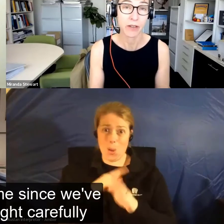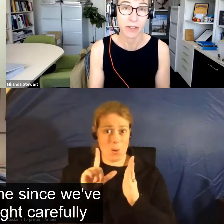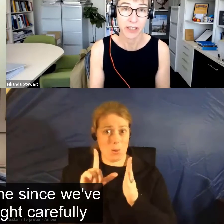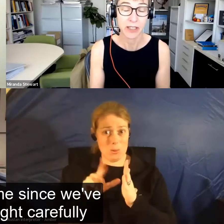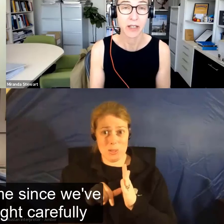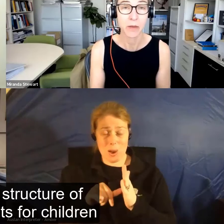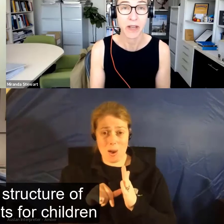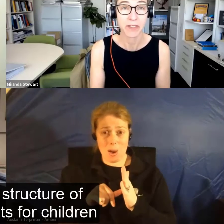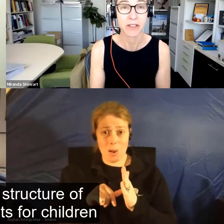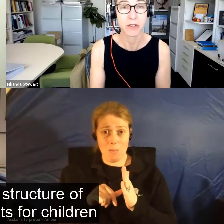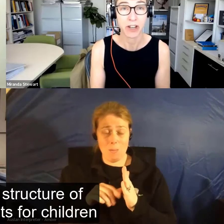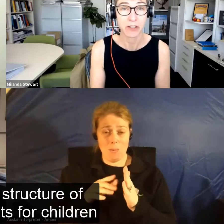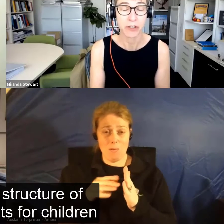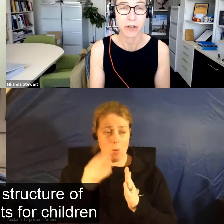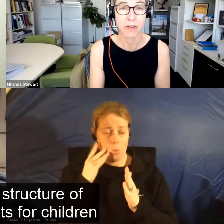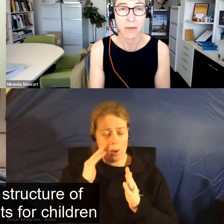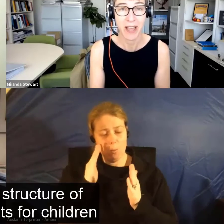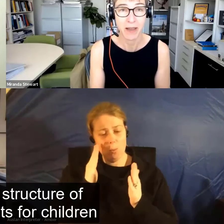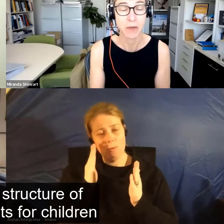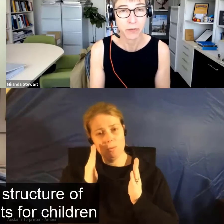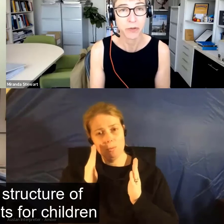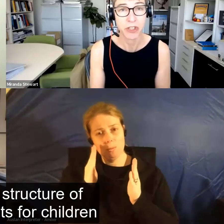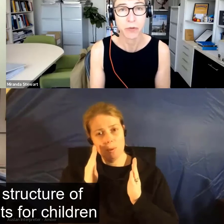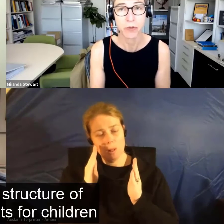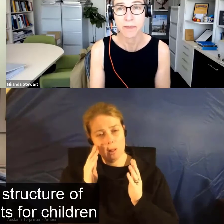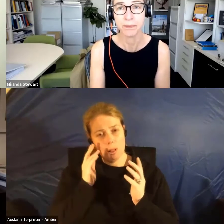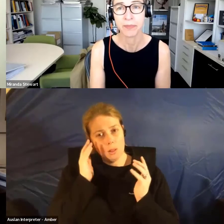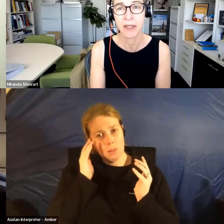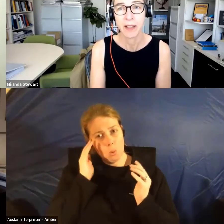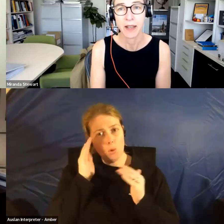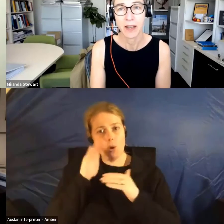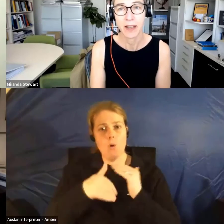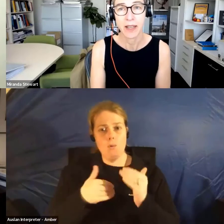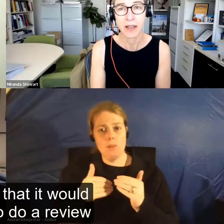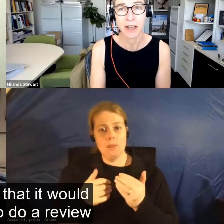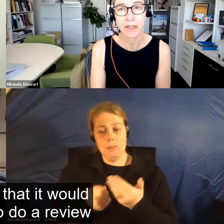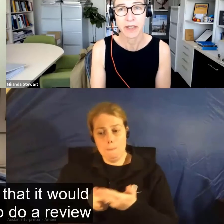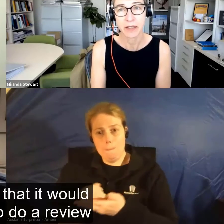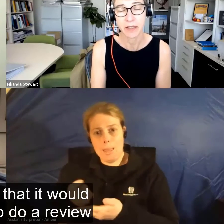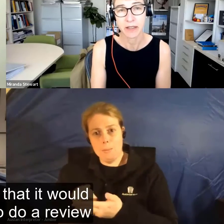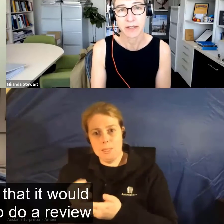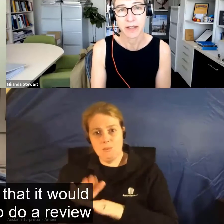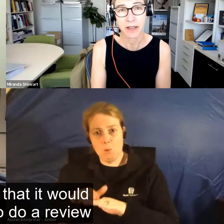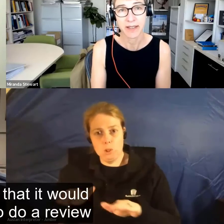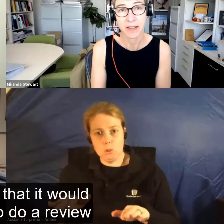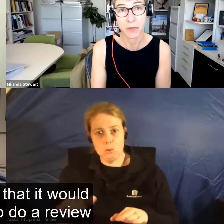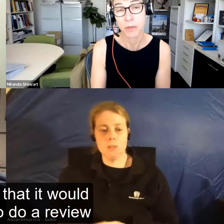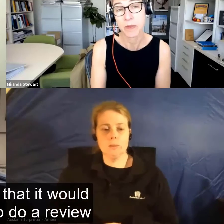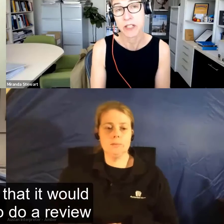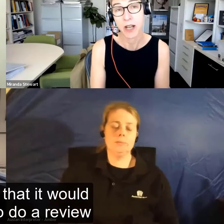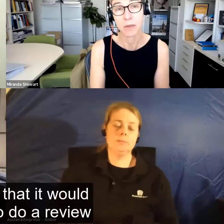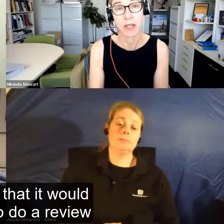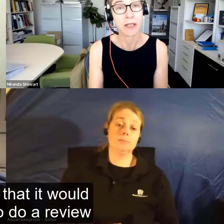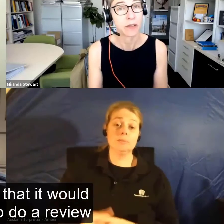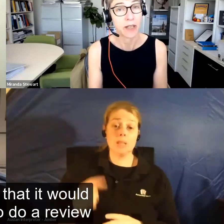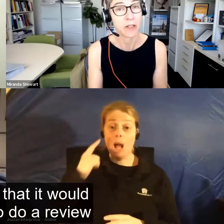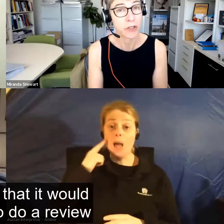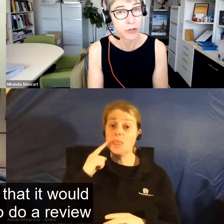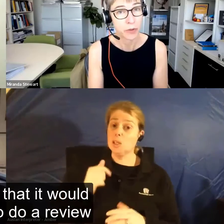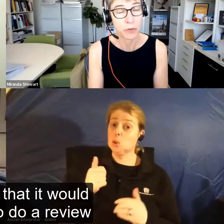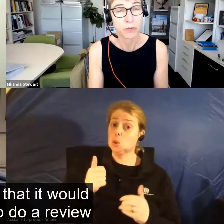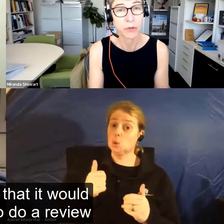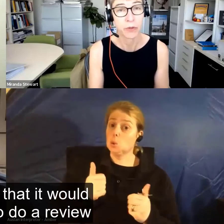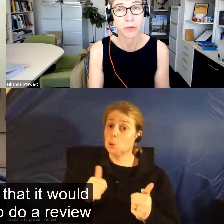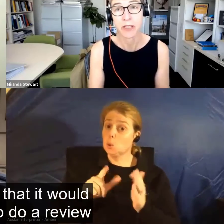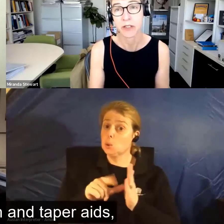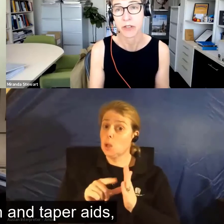thought carefully about the structure of our payments for children. And I think that it would be timely to